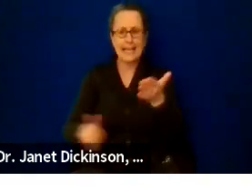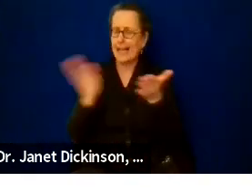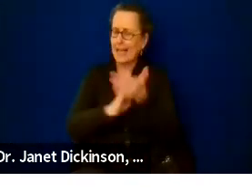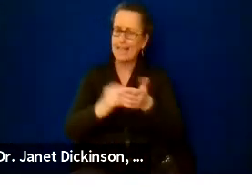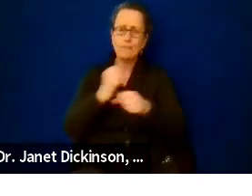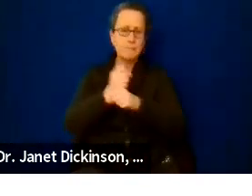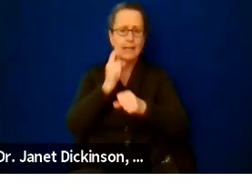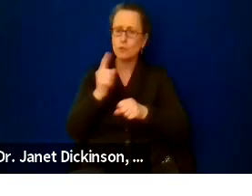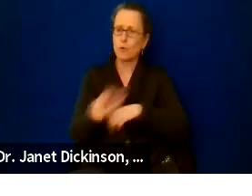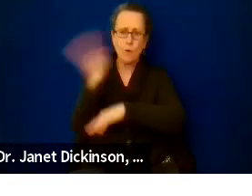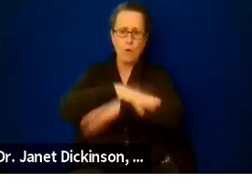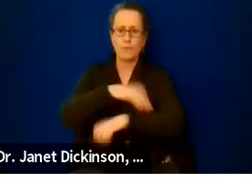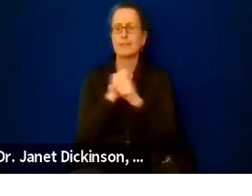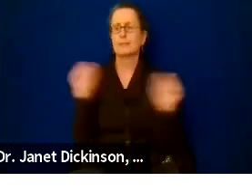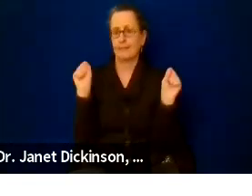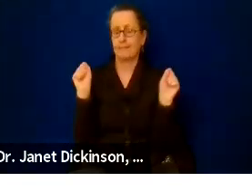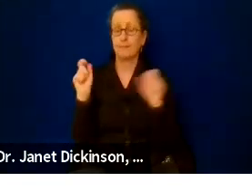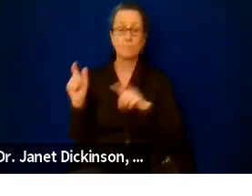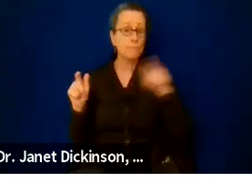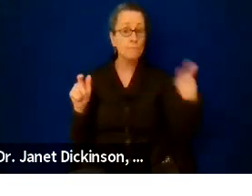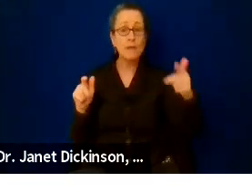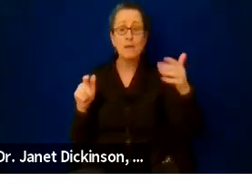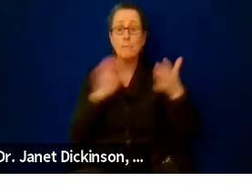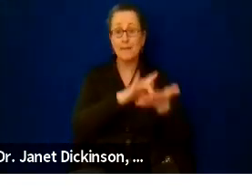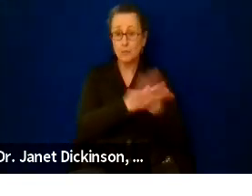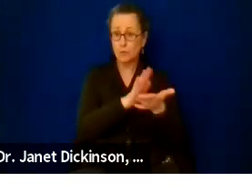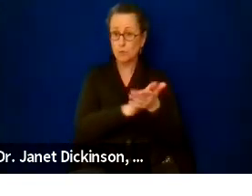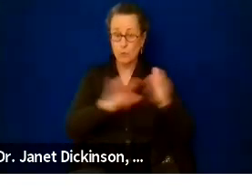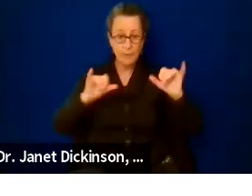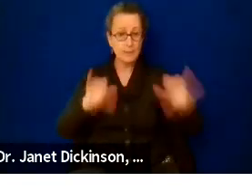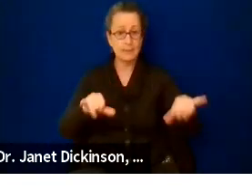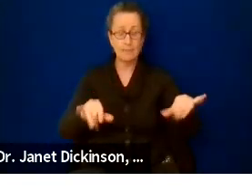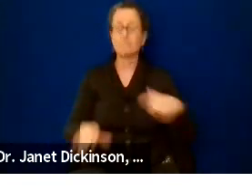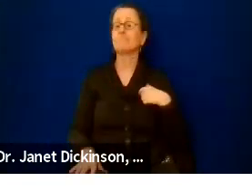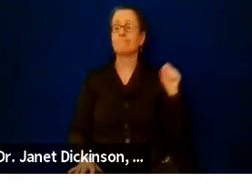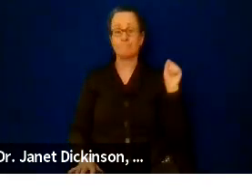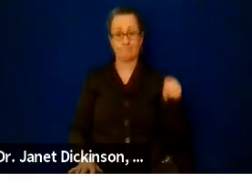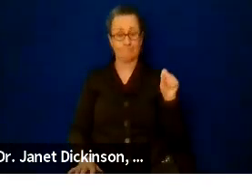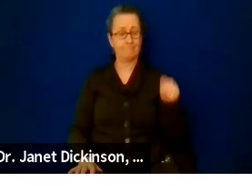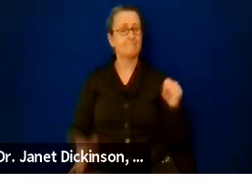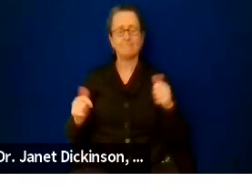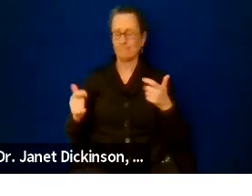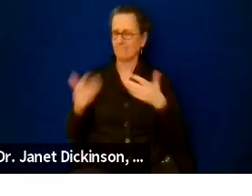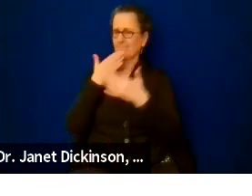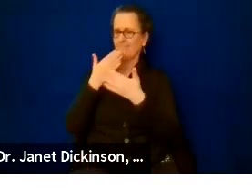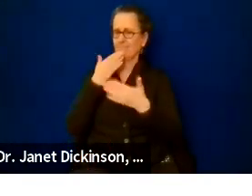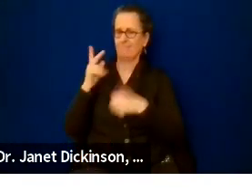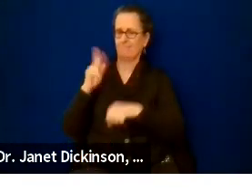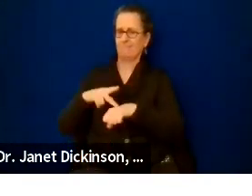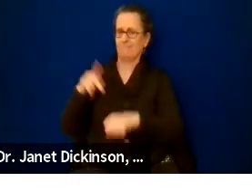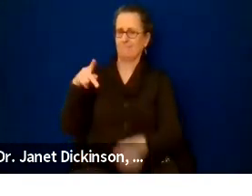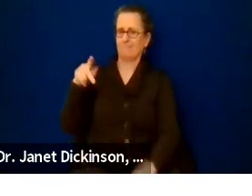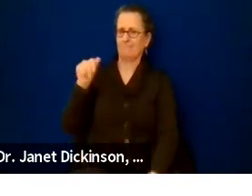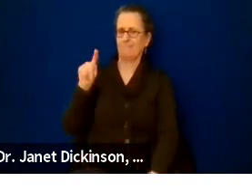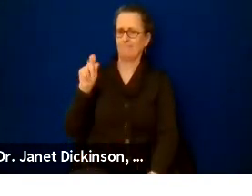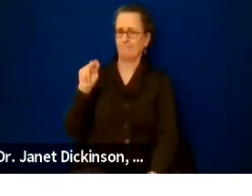it's a similar process, Principal Dole? It is indeed. I appreciate what Principal Patnaud had said, and it's going to be